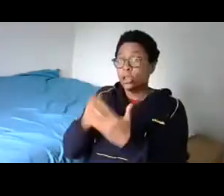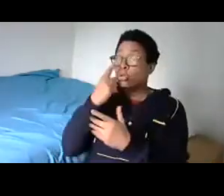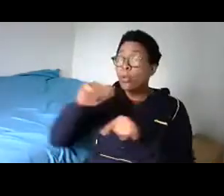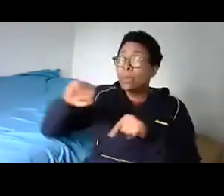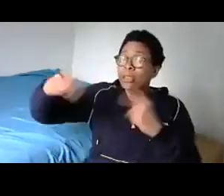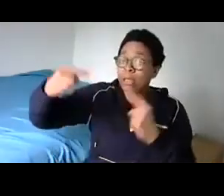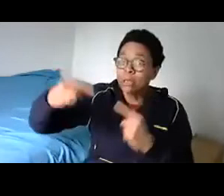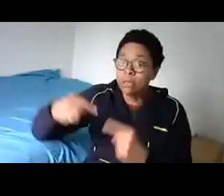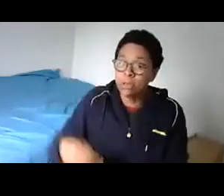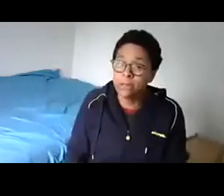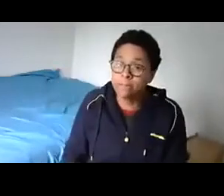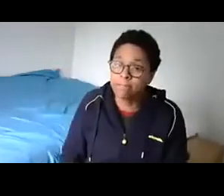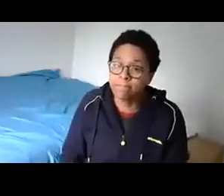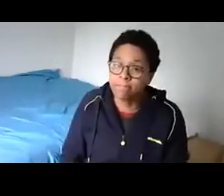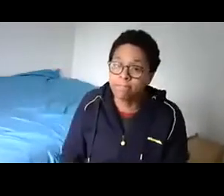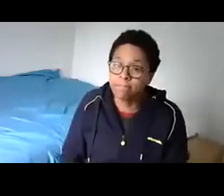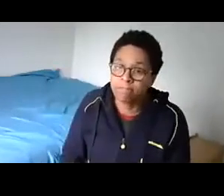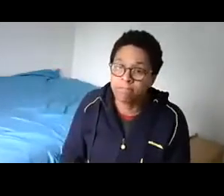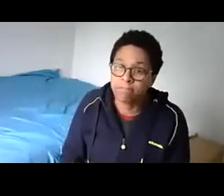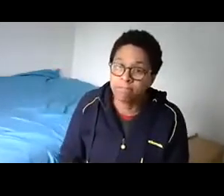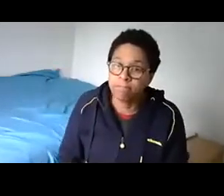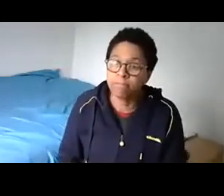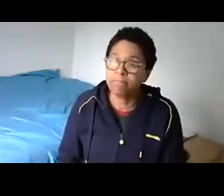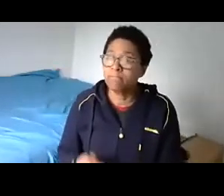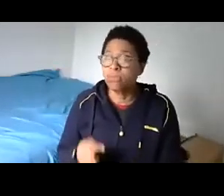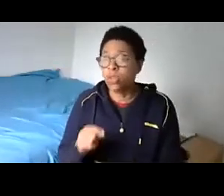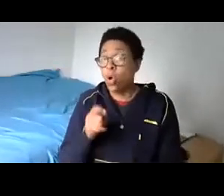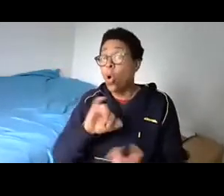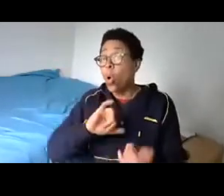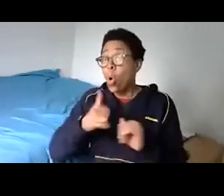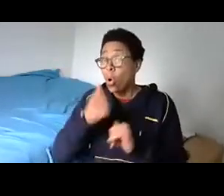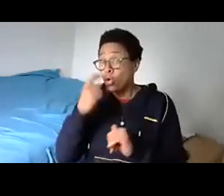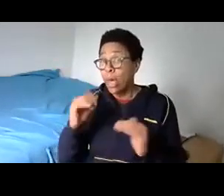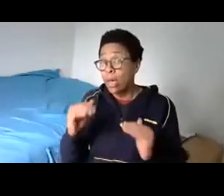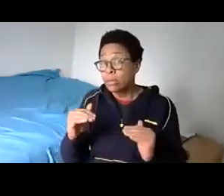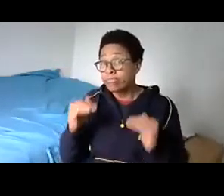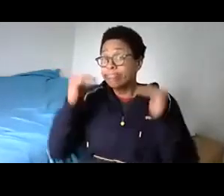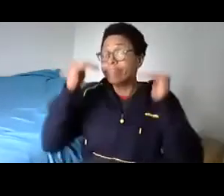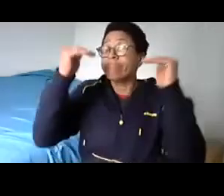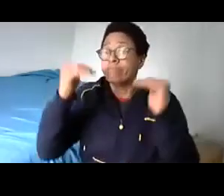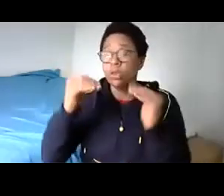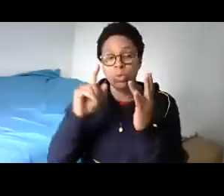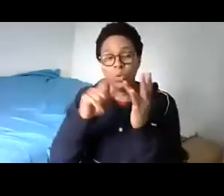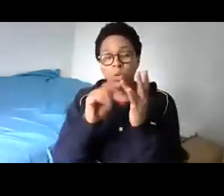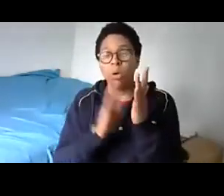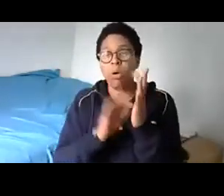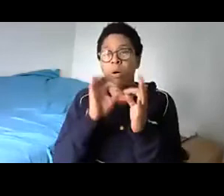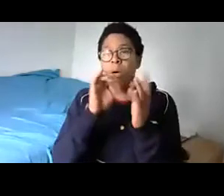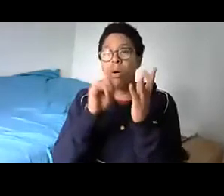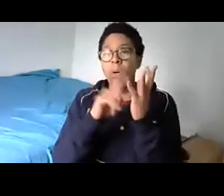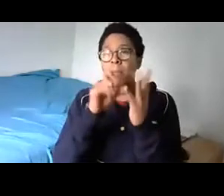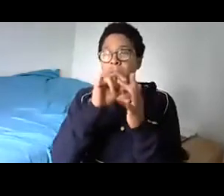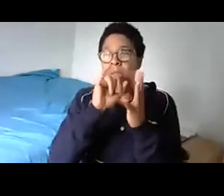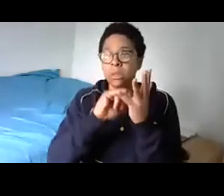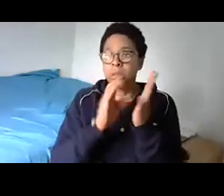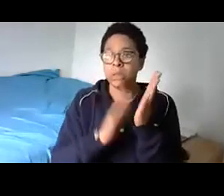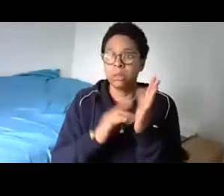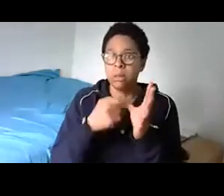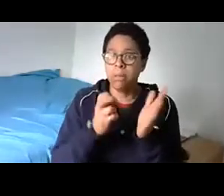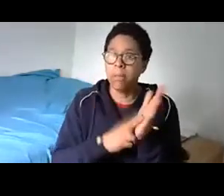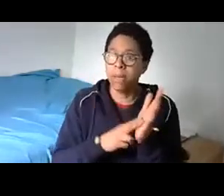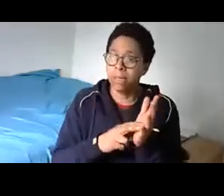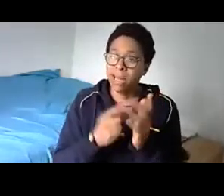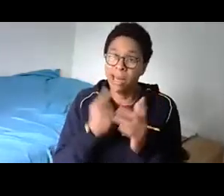to the ombudsman. So put a complaint in, and then see what your options are if